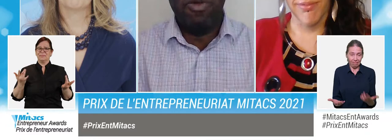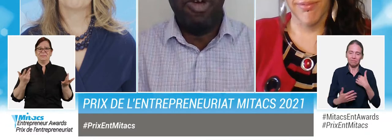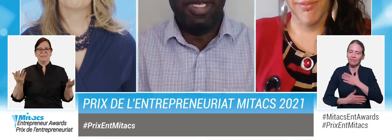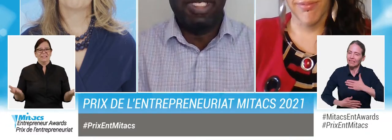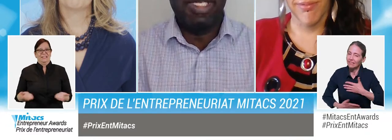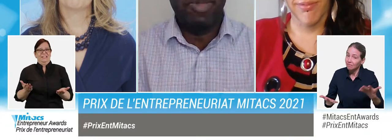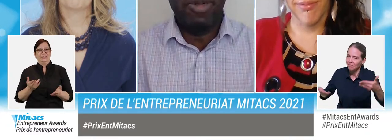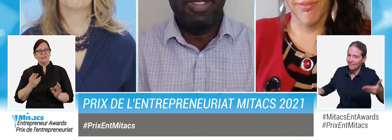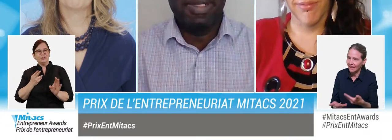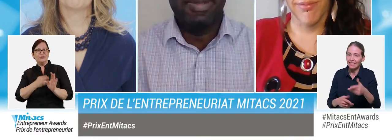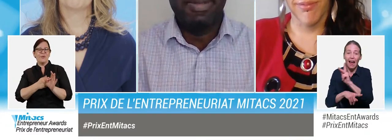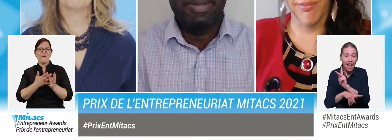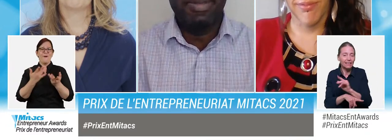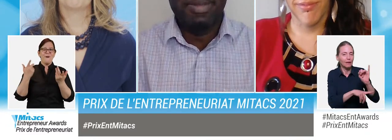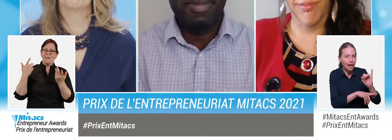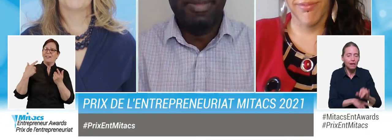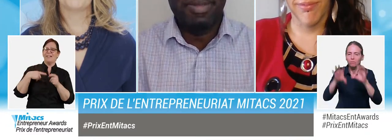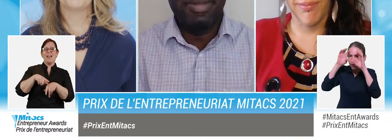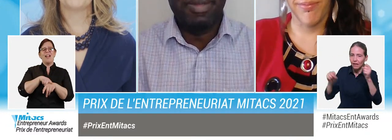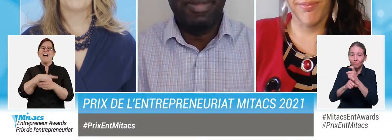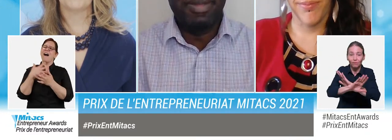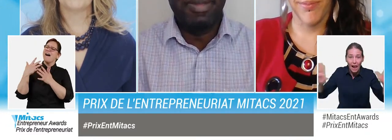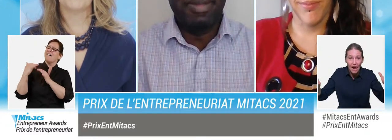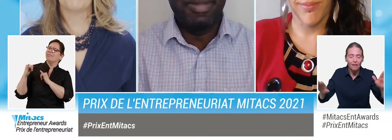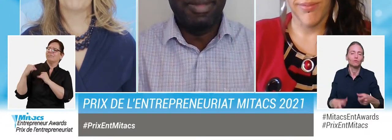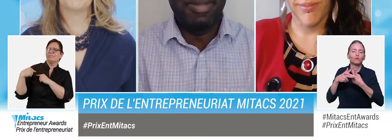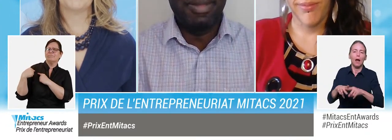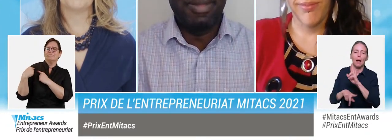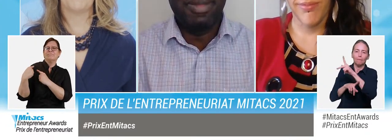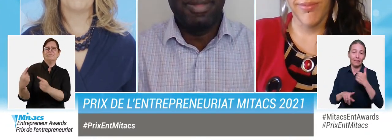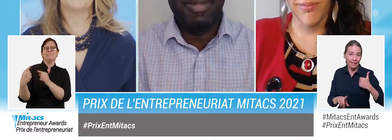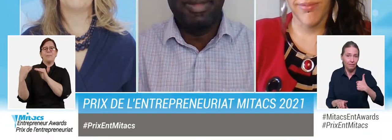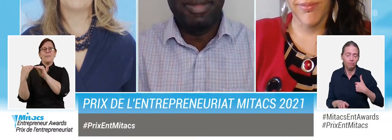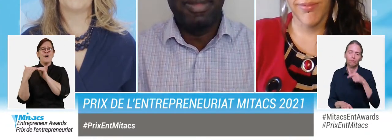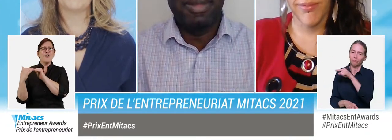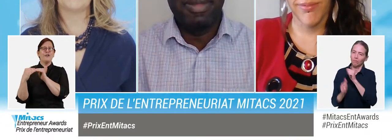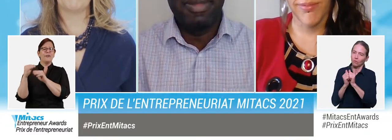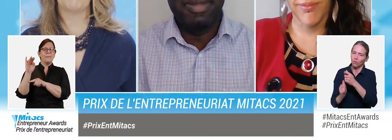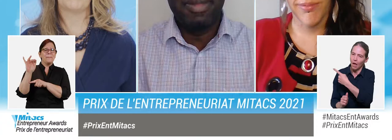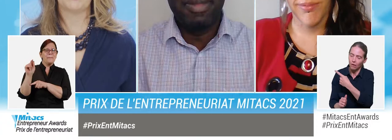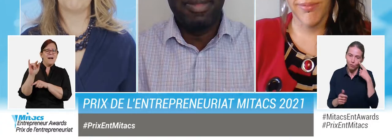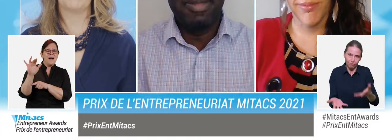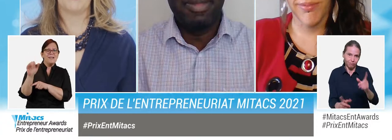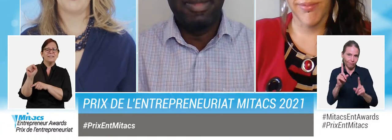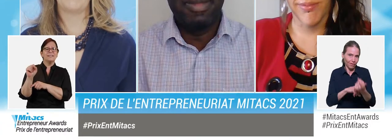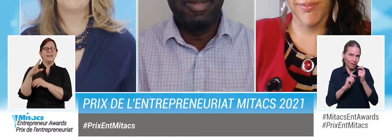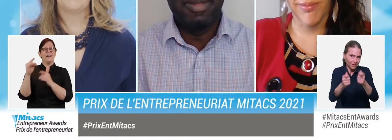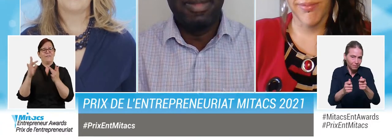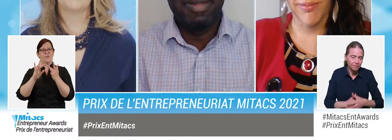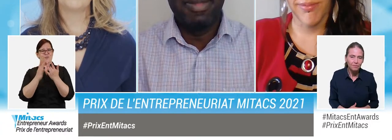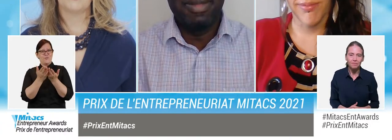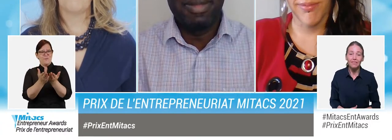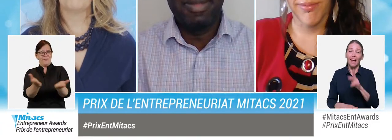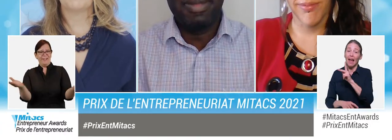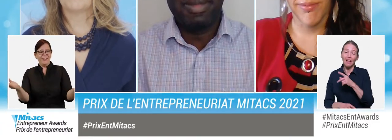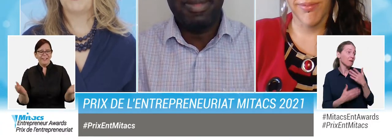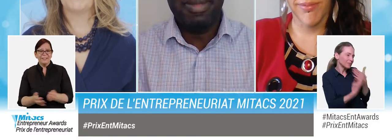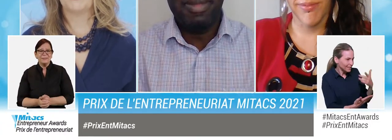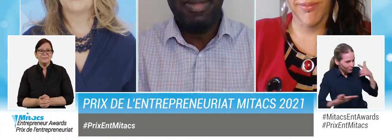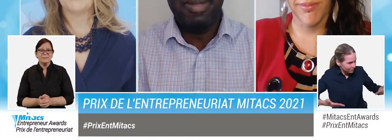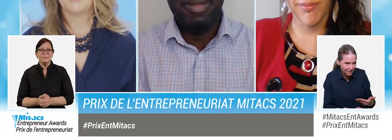other co-founders, entrepreneurs. Well, those are excellent points, Paul, and really things that people can apply to their